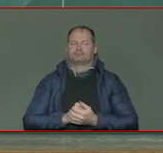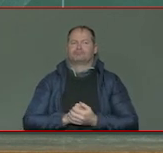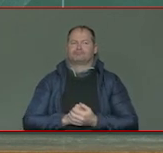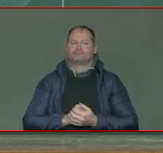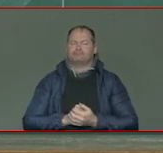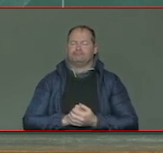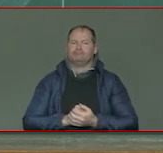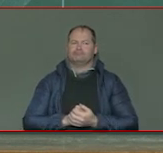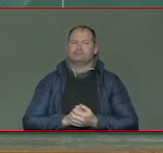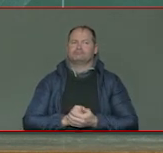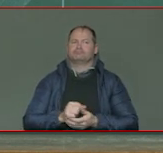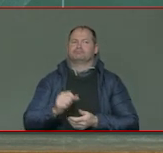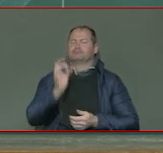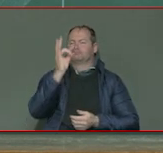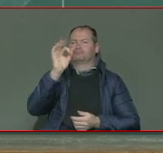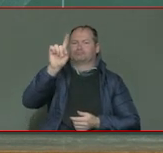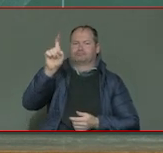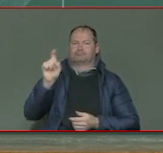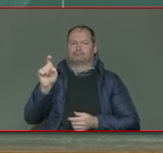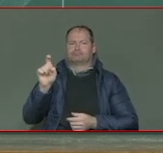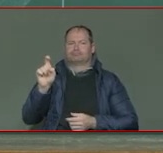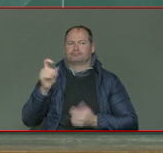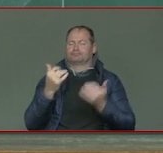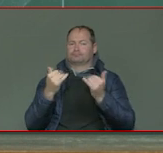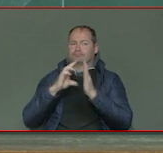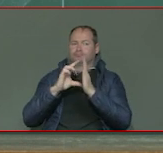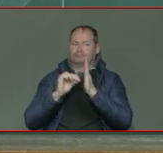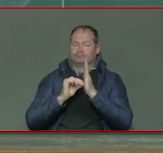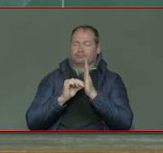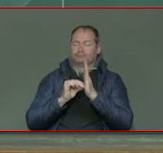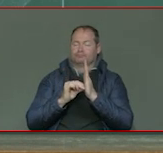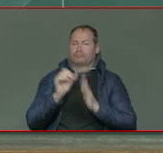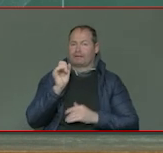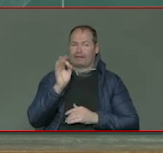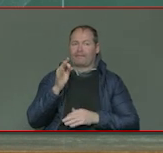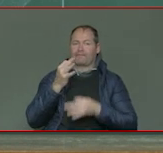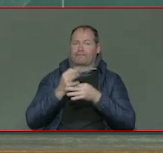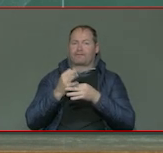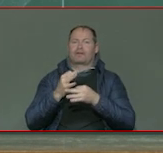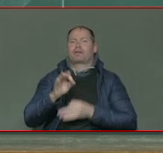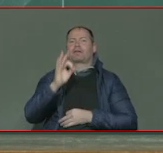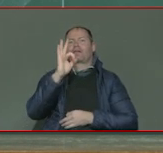that f prime x is only the notation if the function is fx.